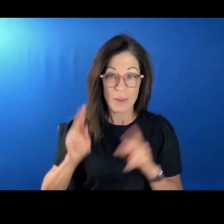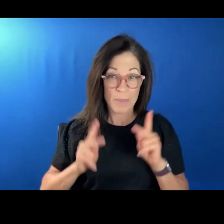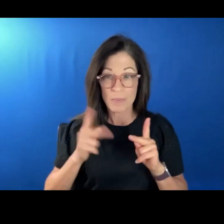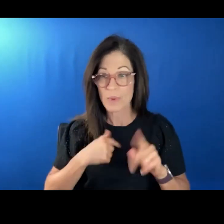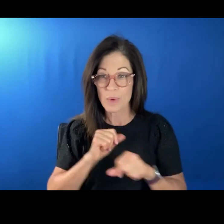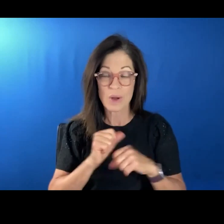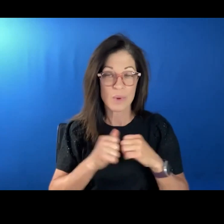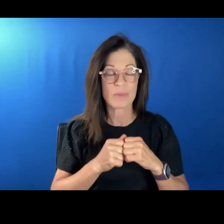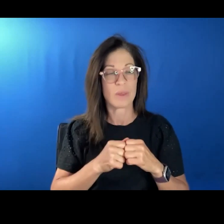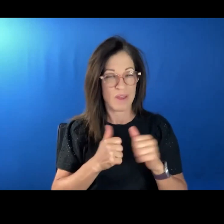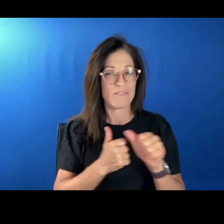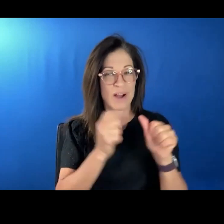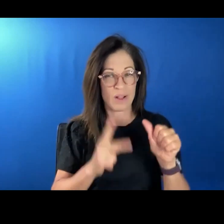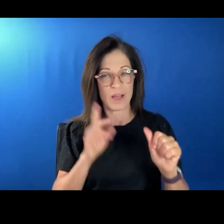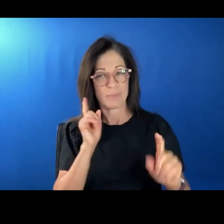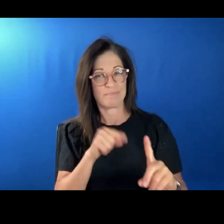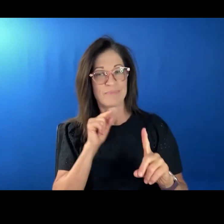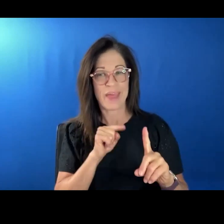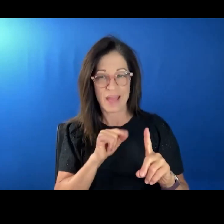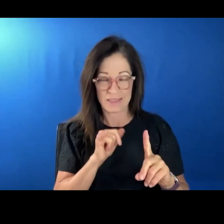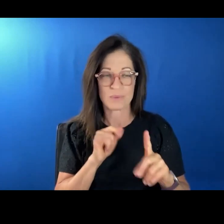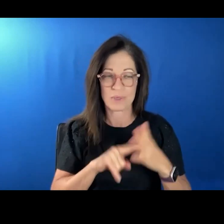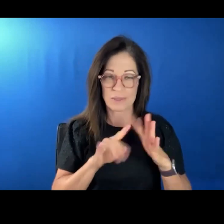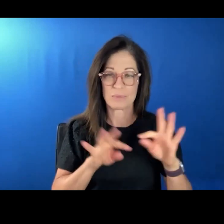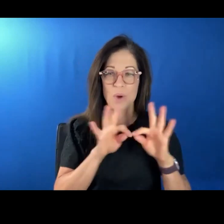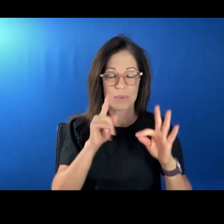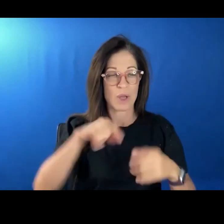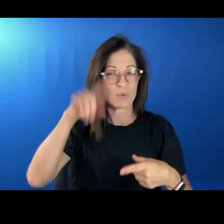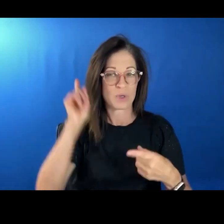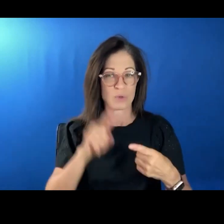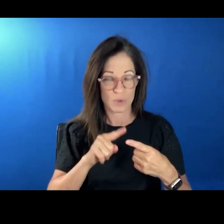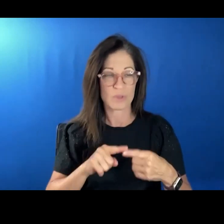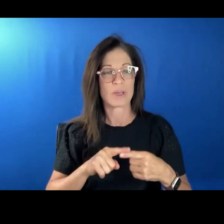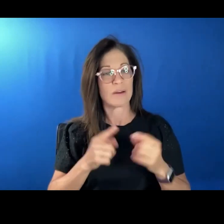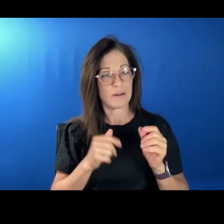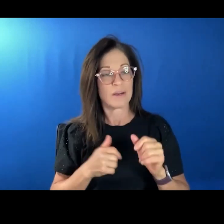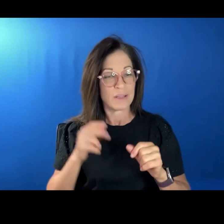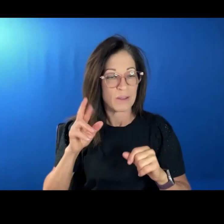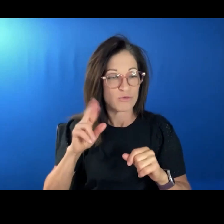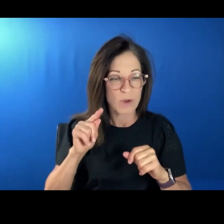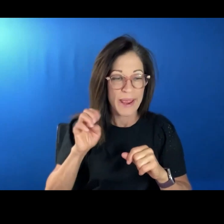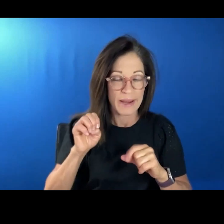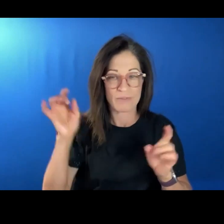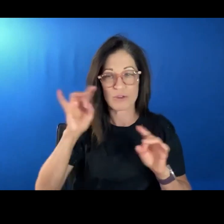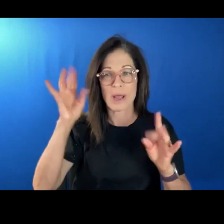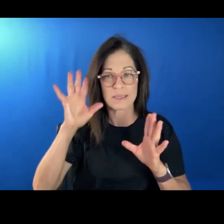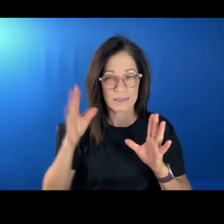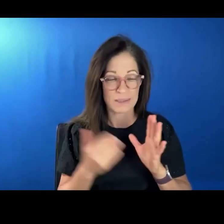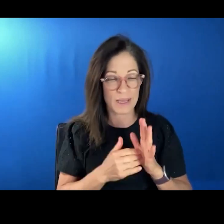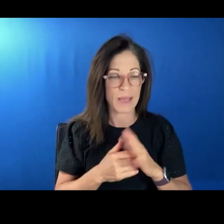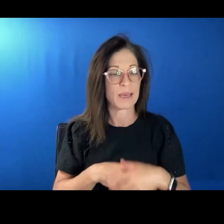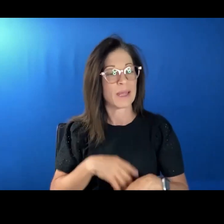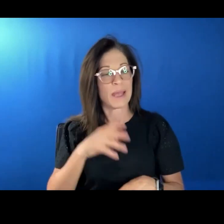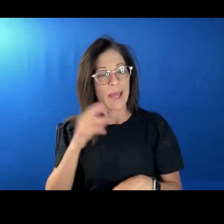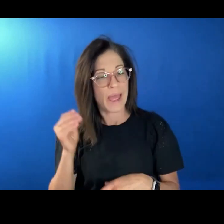key, right? We reduce the crisis rate at the point in time, and we can be there together, clinician, officer, peer, whatever kind